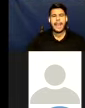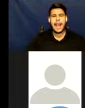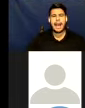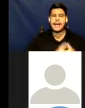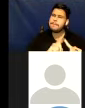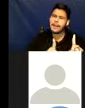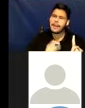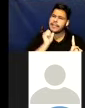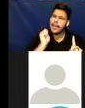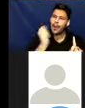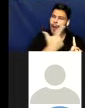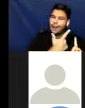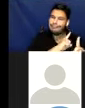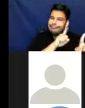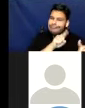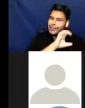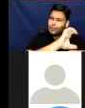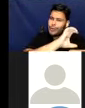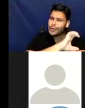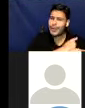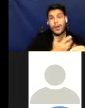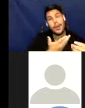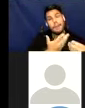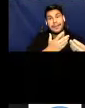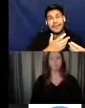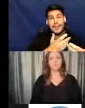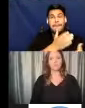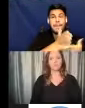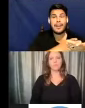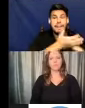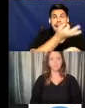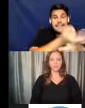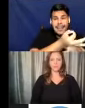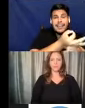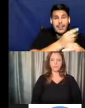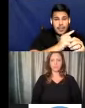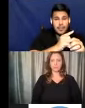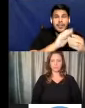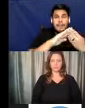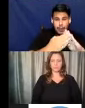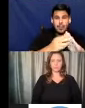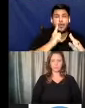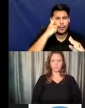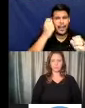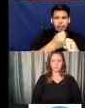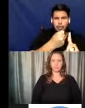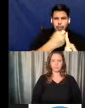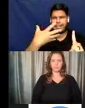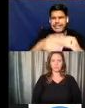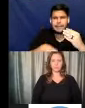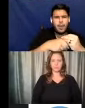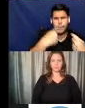But not everybody's in church or it's part of a faith community. And so to expand that, we thought, what else?